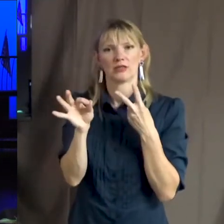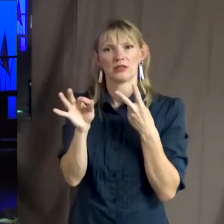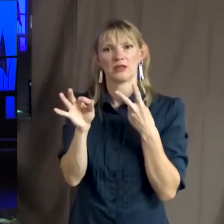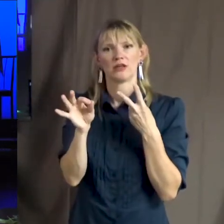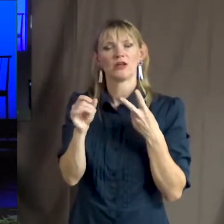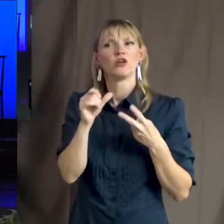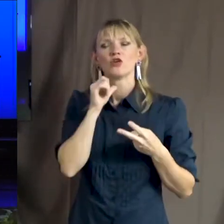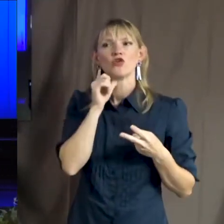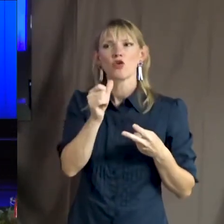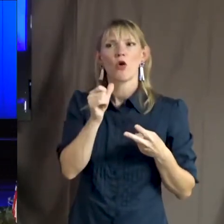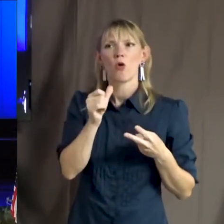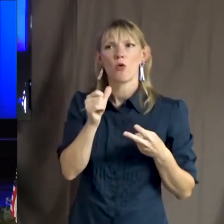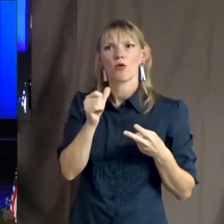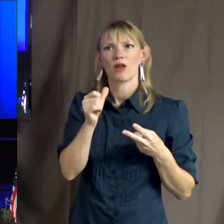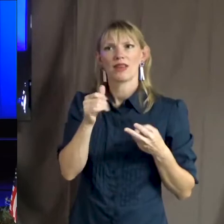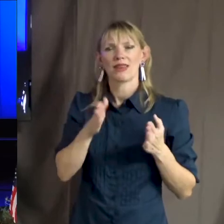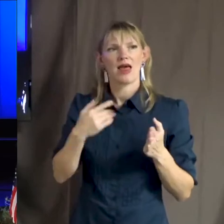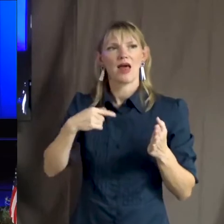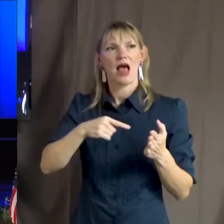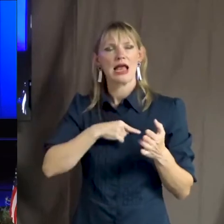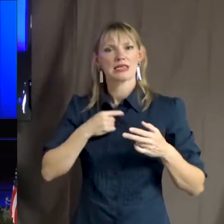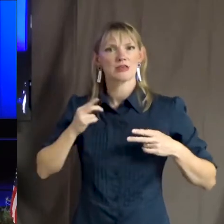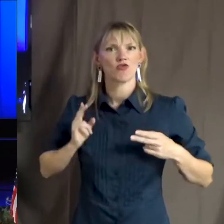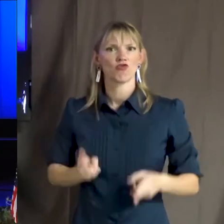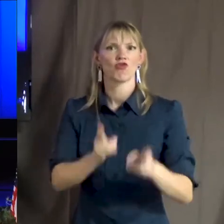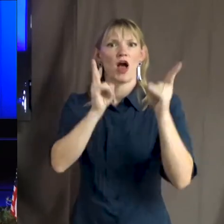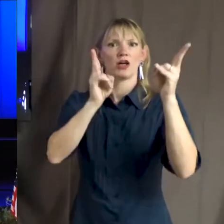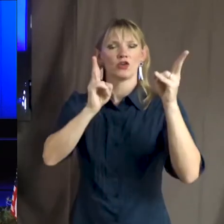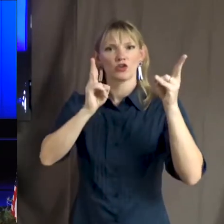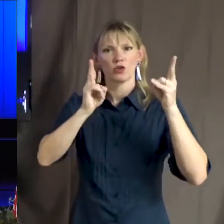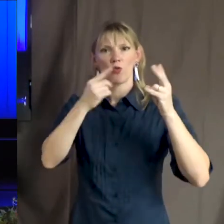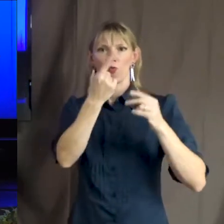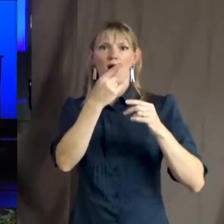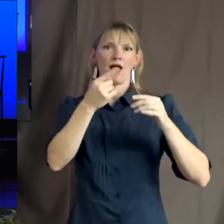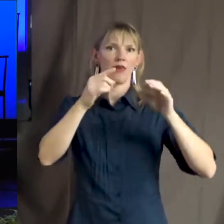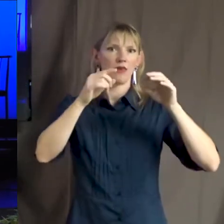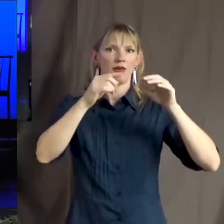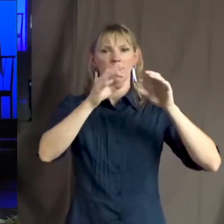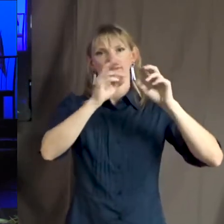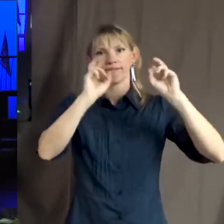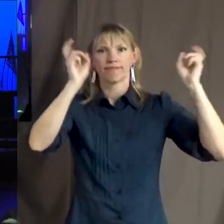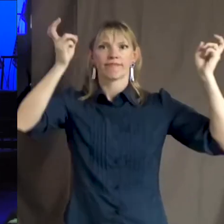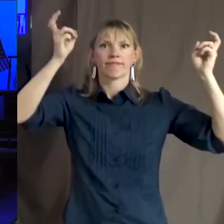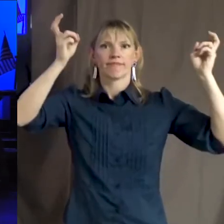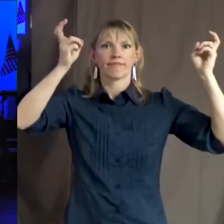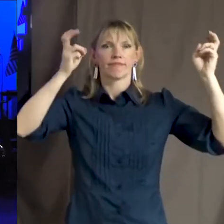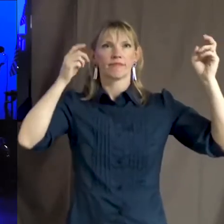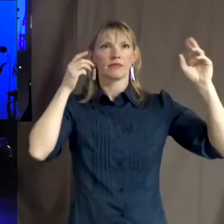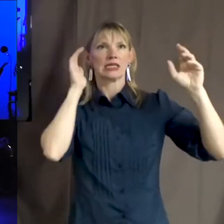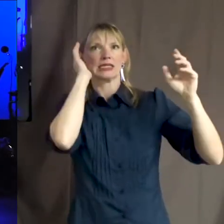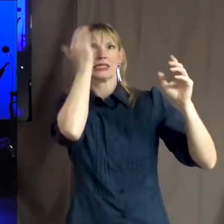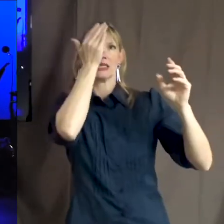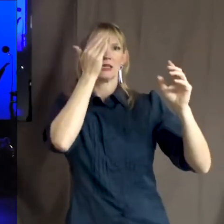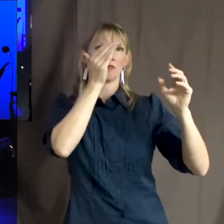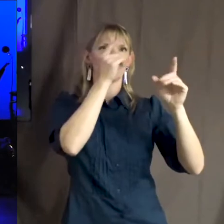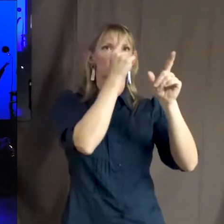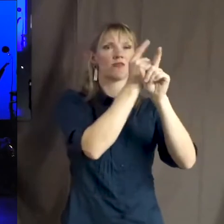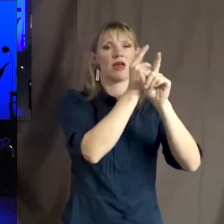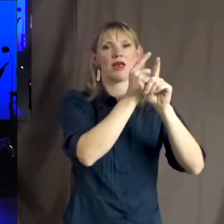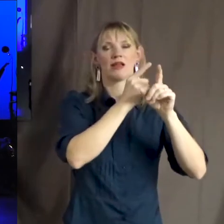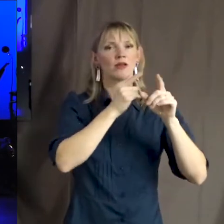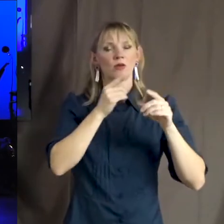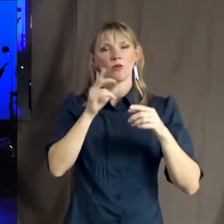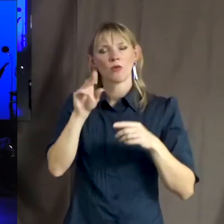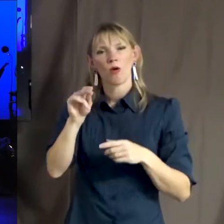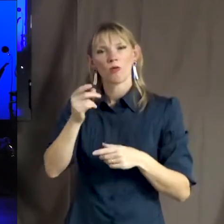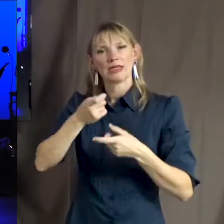just rush to the sensational headline that sounds good. Study and take that position and use the spirit of our teaching of